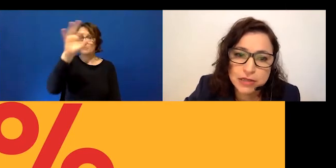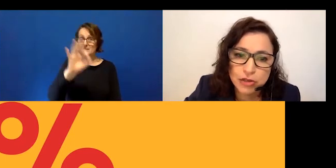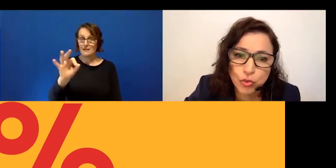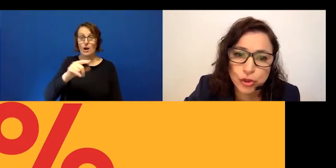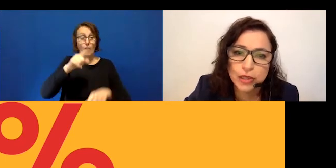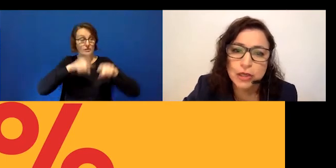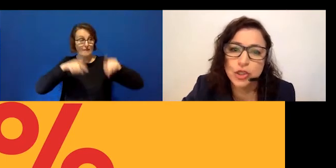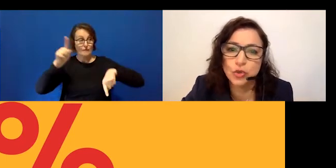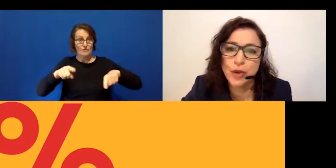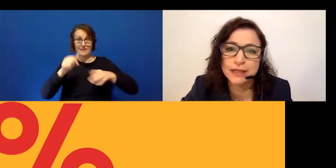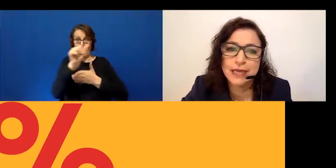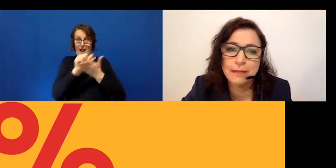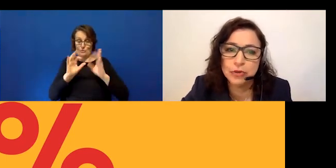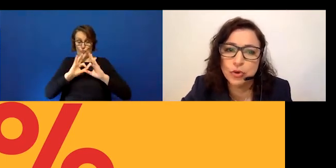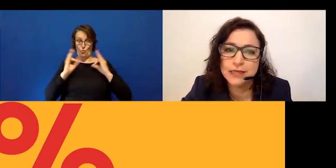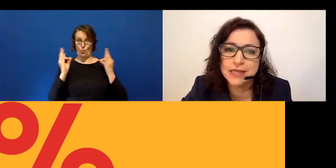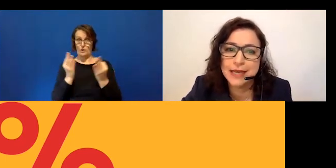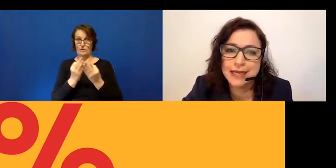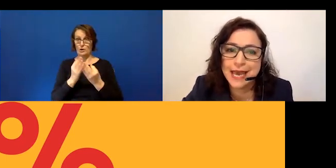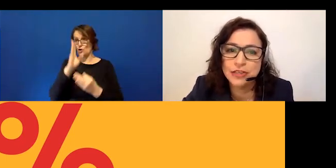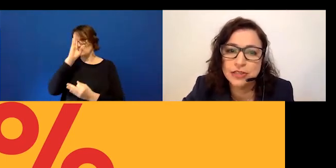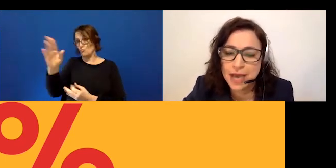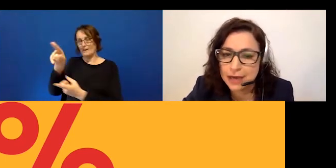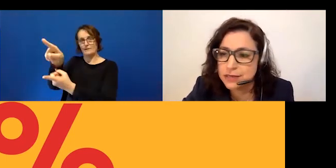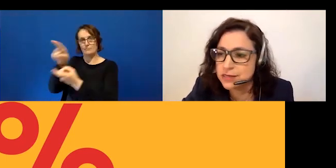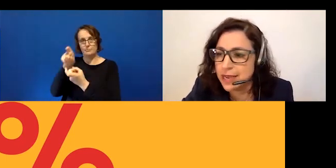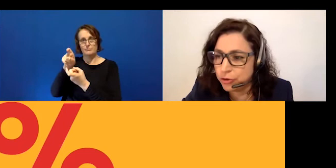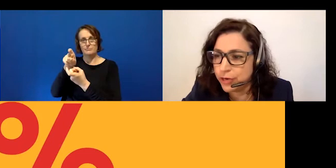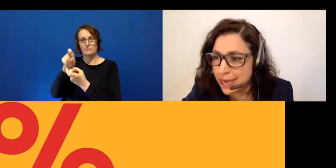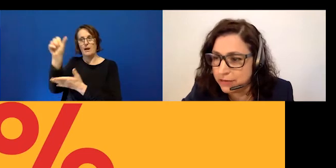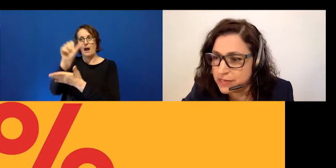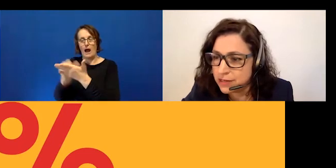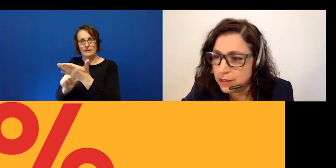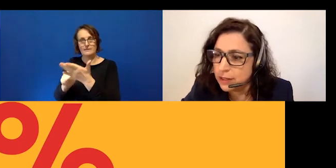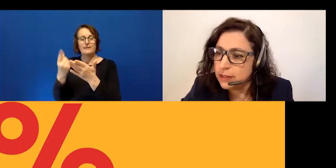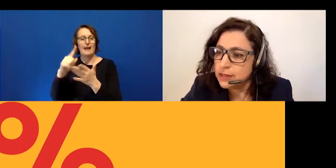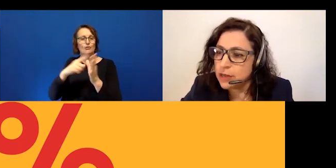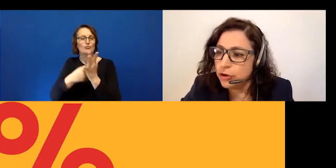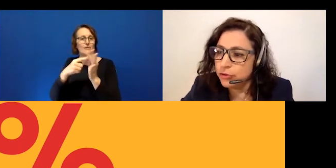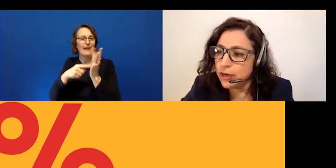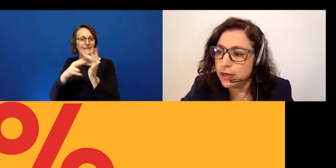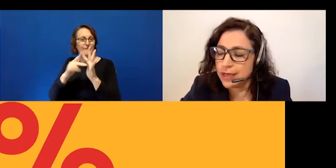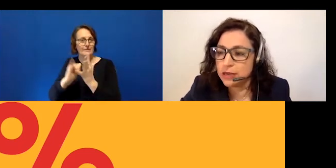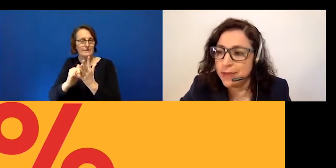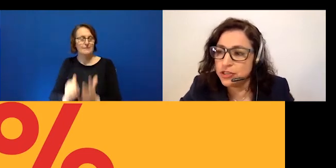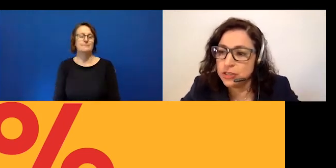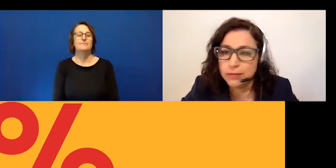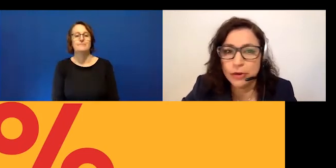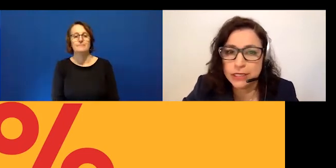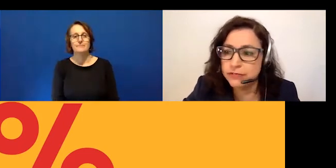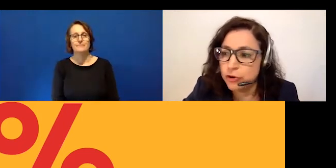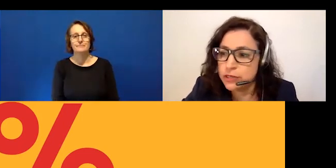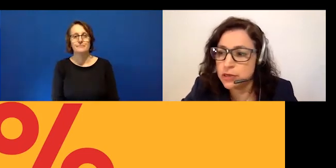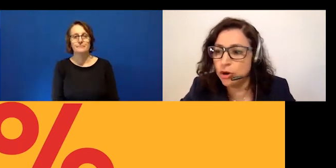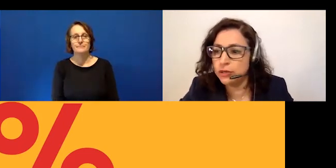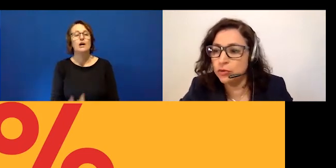and research work directly employs and engages artists and creatives. So as I mentioned, I'm going